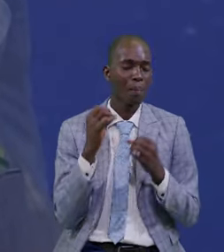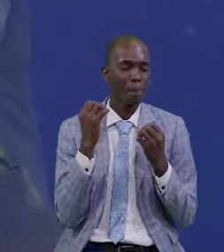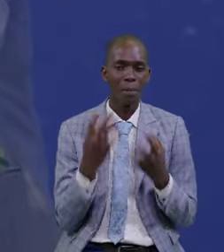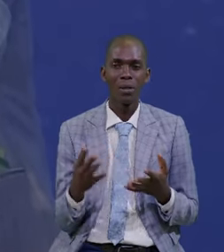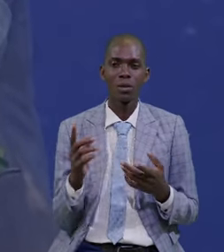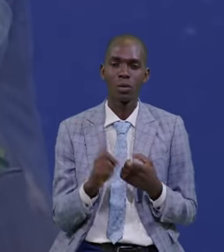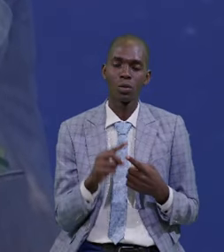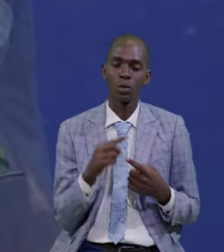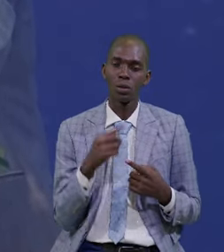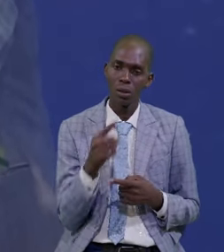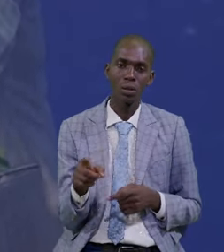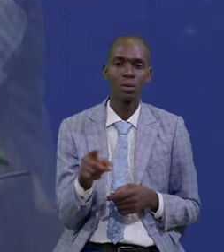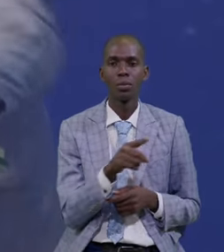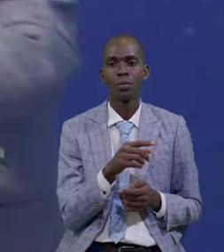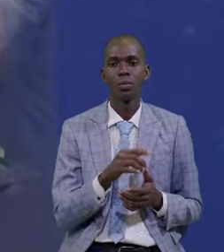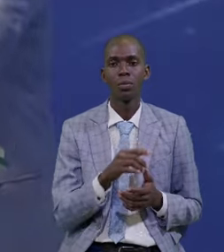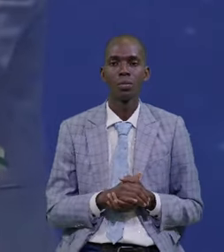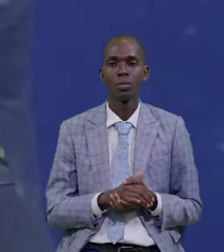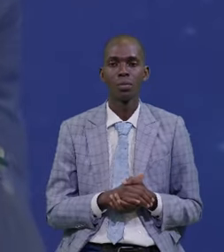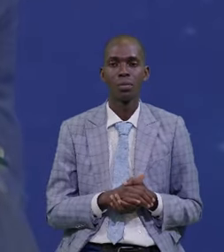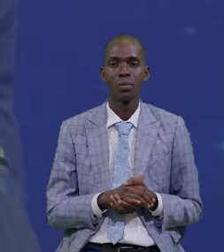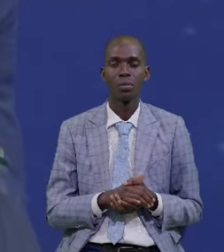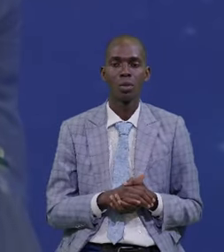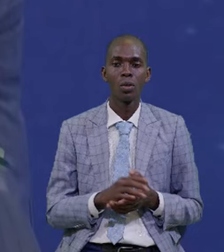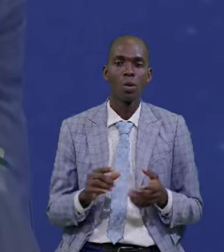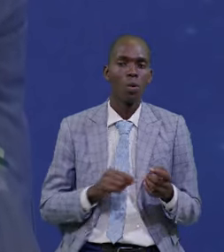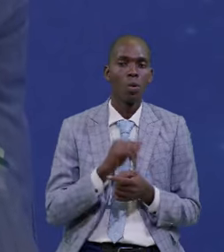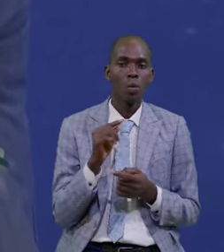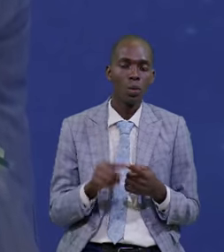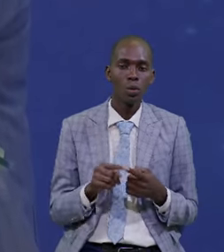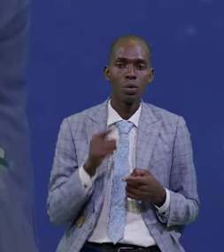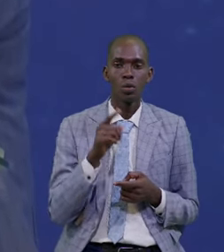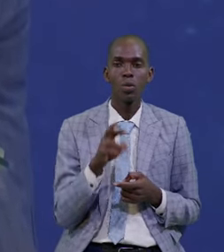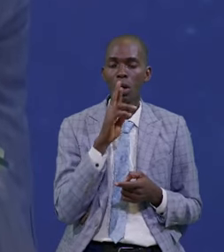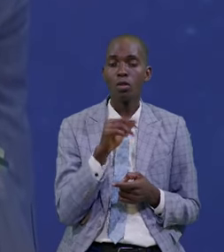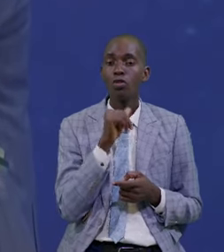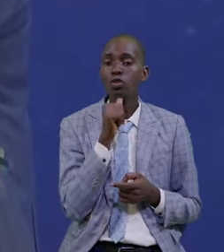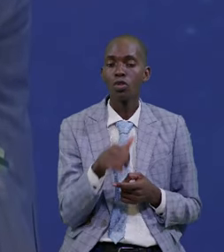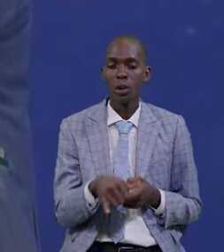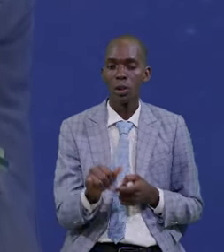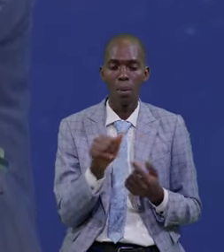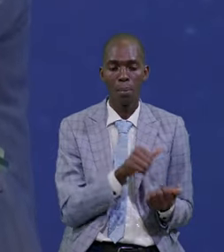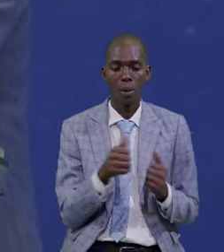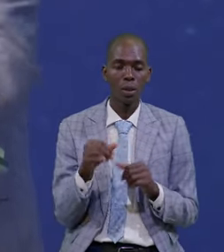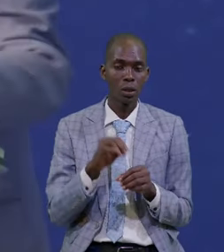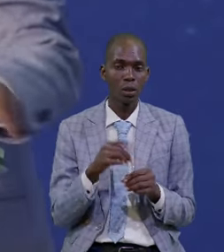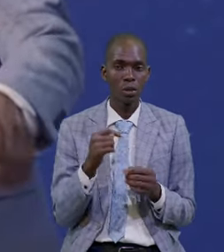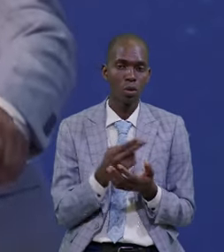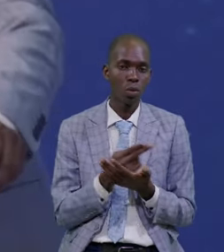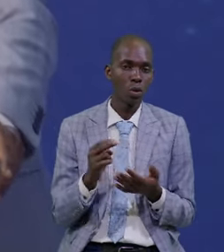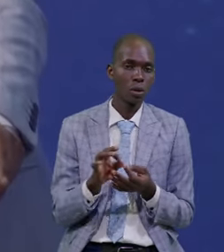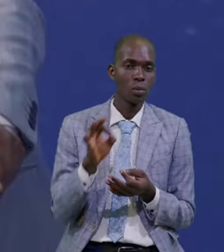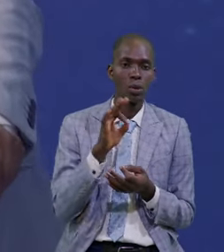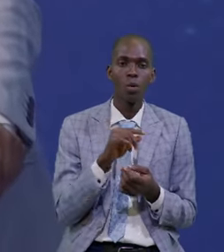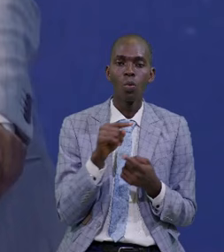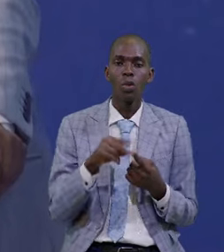say unto you. When you are not baptized in the Holy Ghost, when you are not filled with the